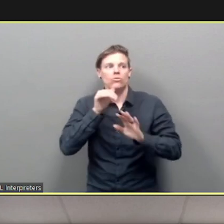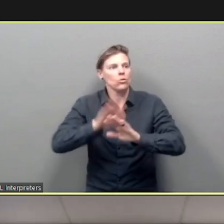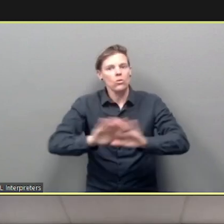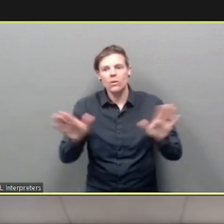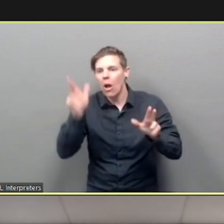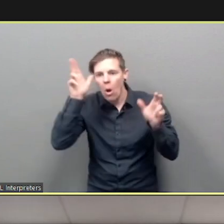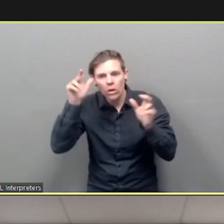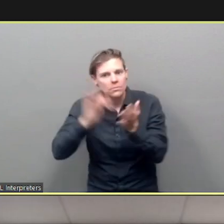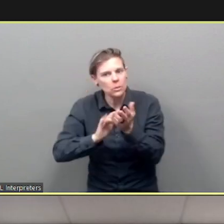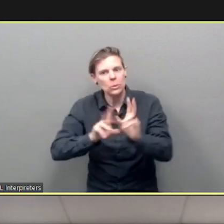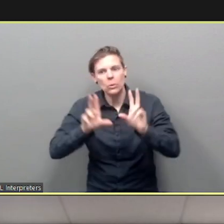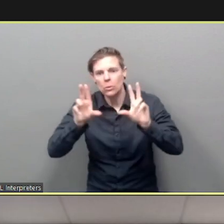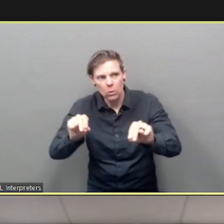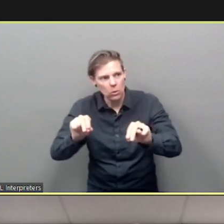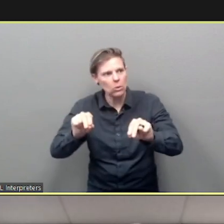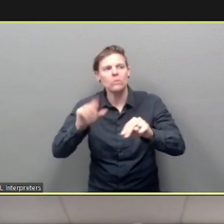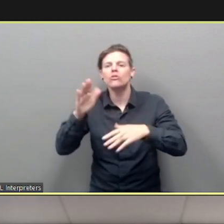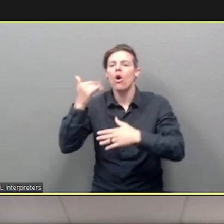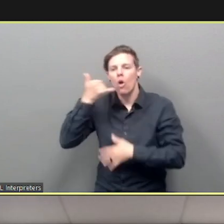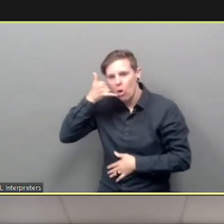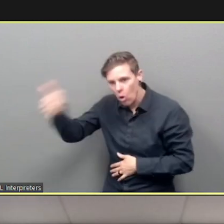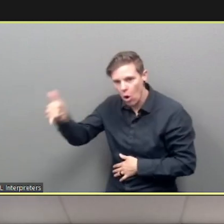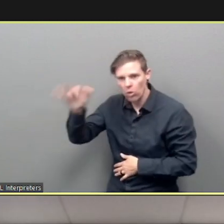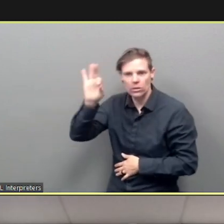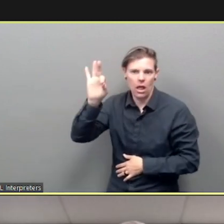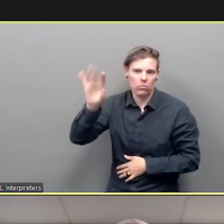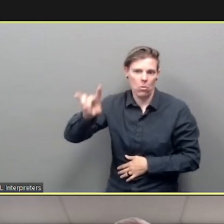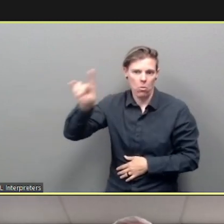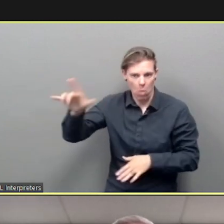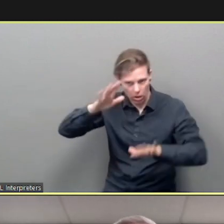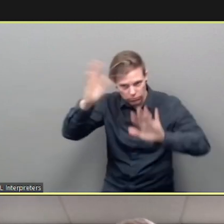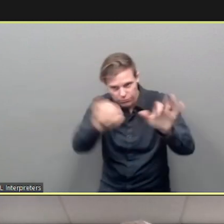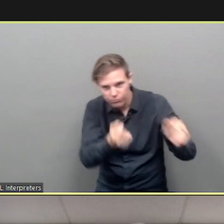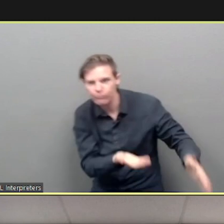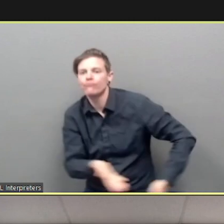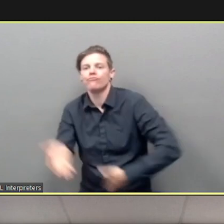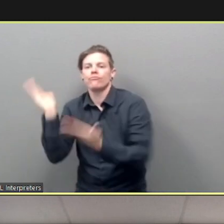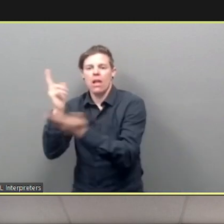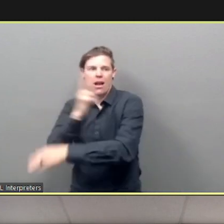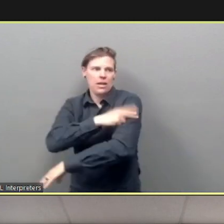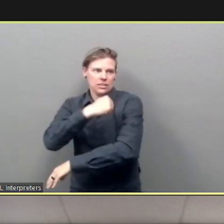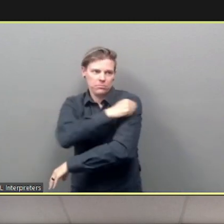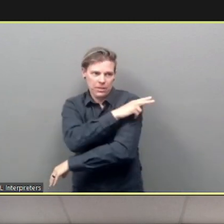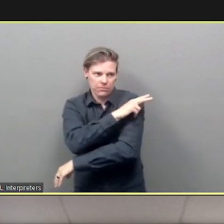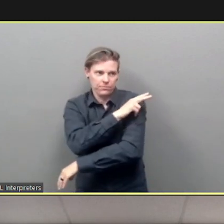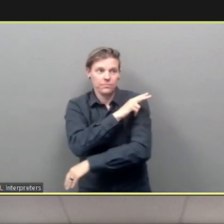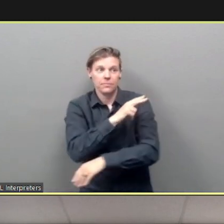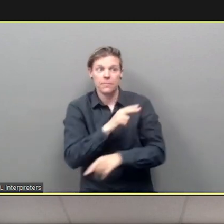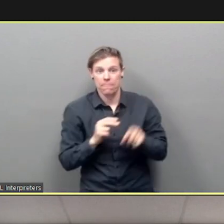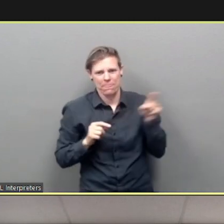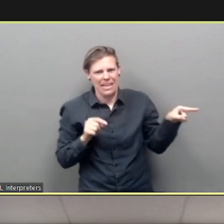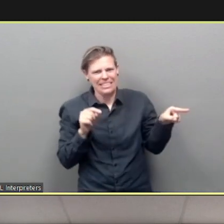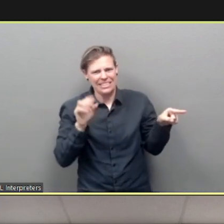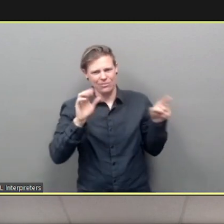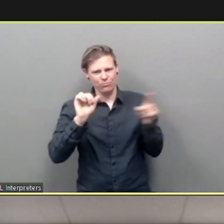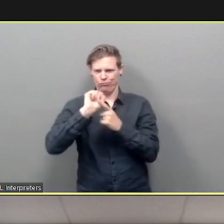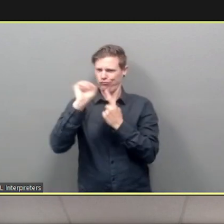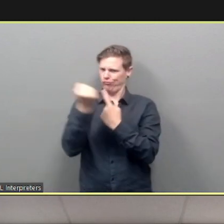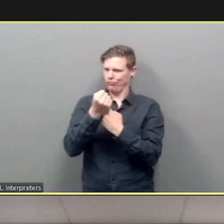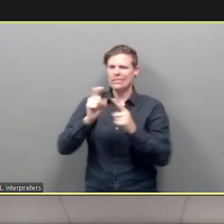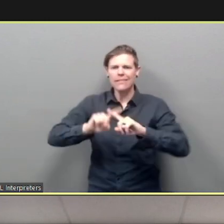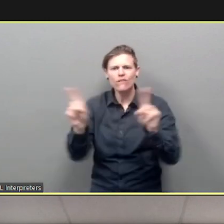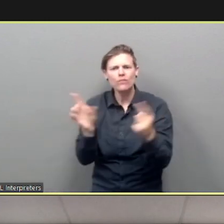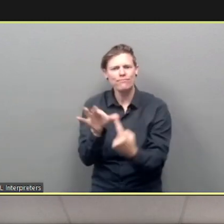911 and get to a place where you can get oxygen. This case was different. Another case here in New Mexico, a